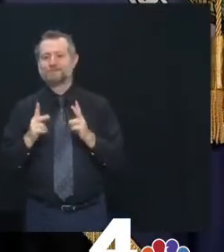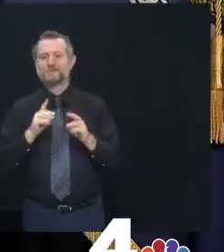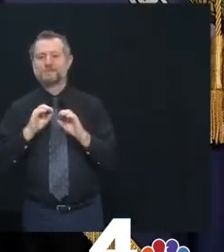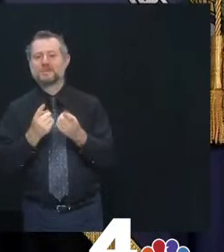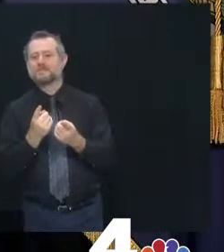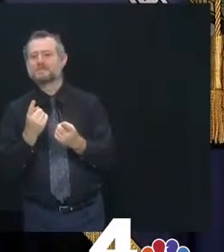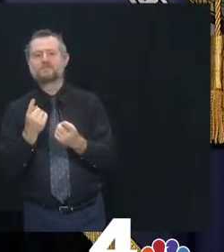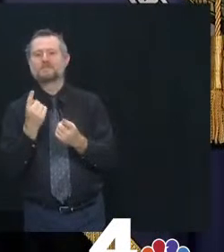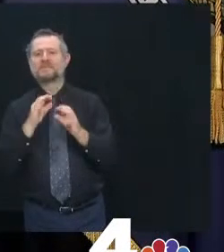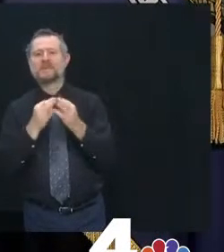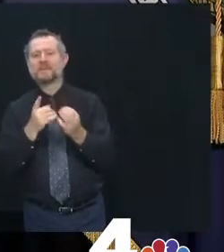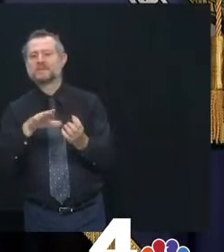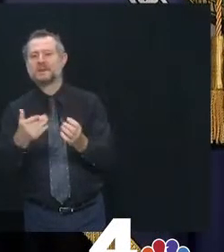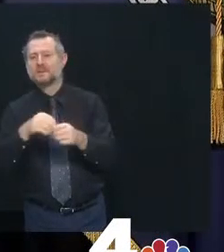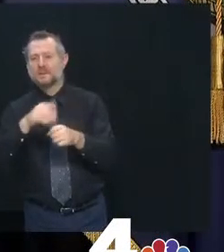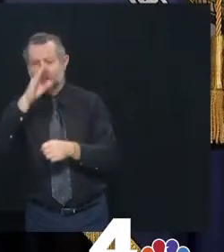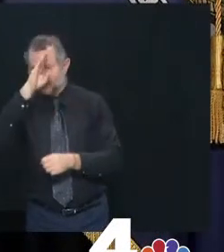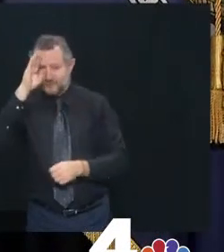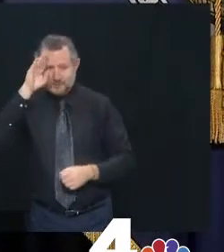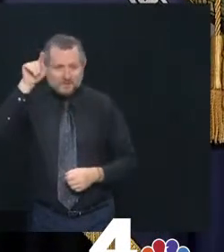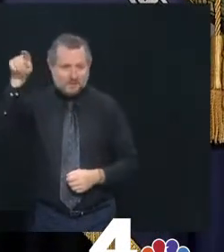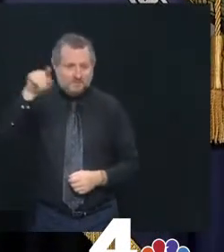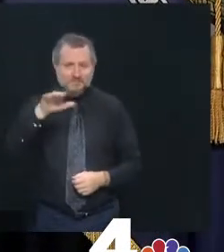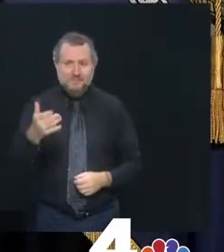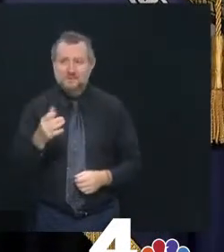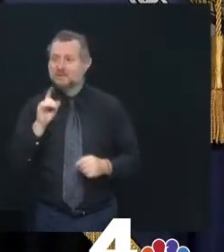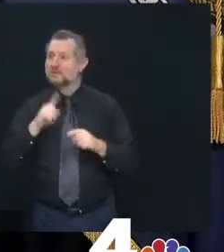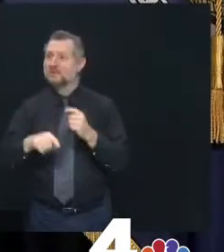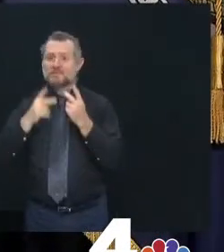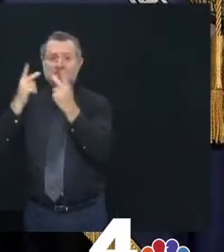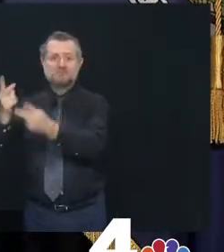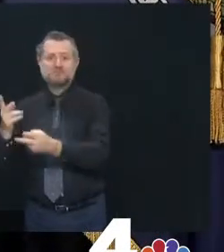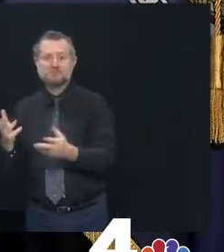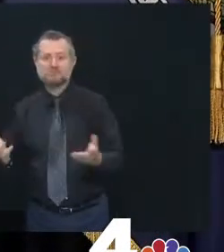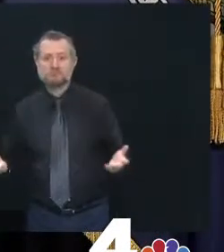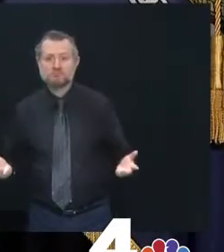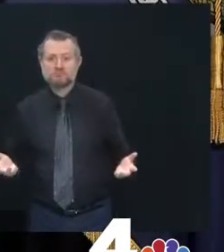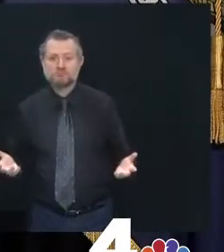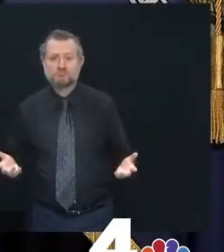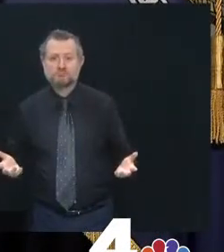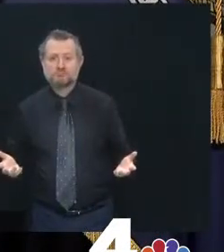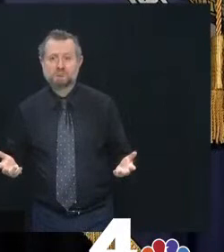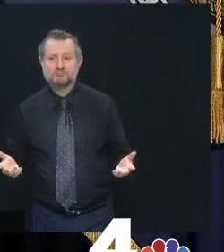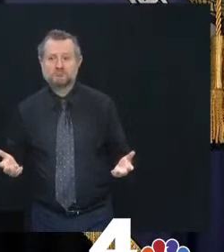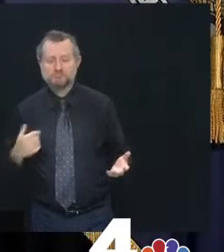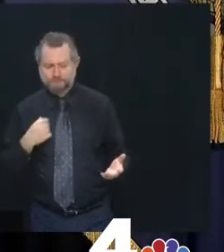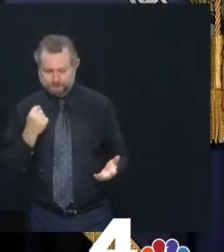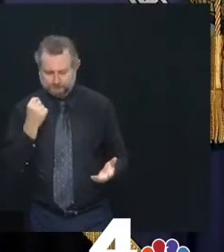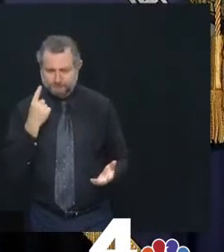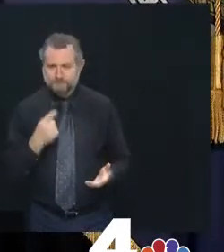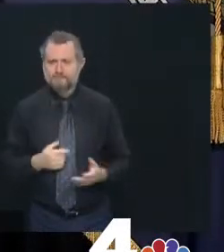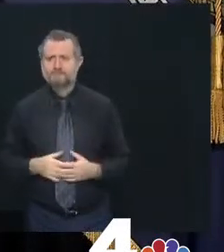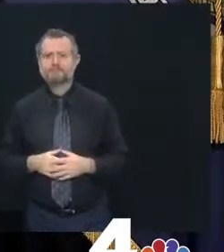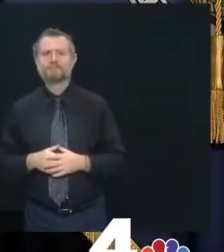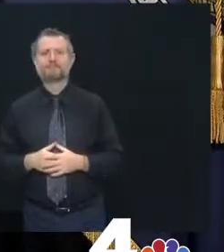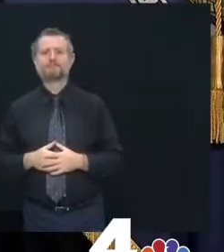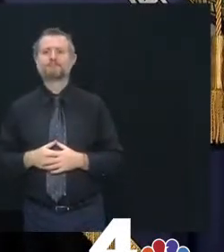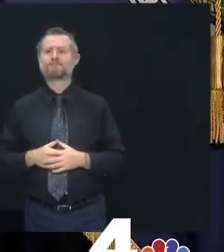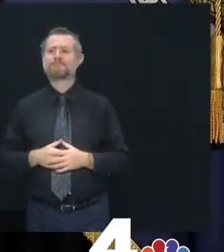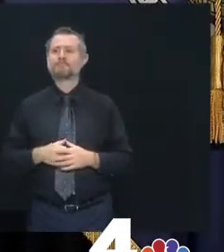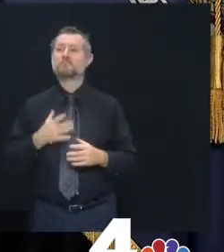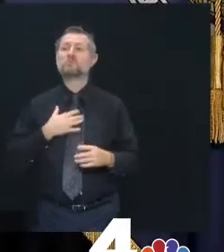bed and couldn't even go see them while they were in the hospital. There's been a